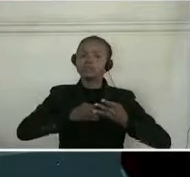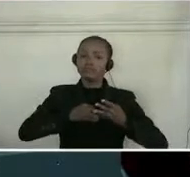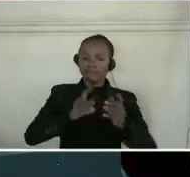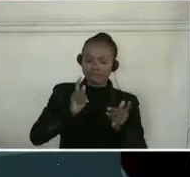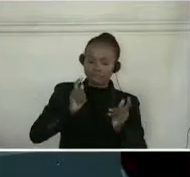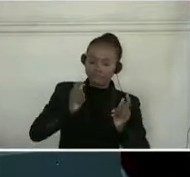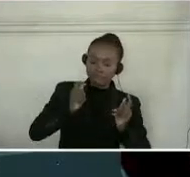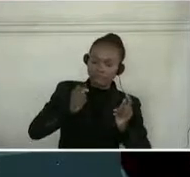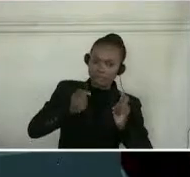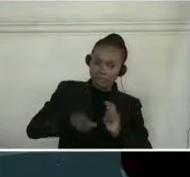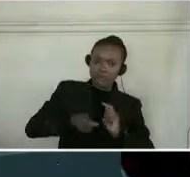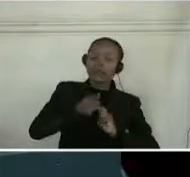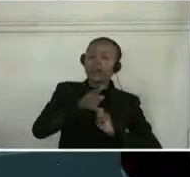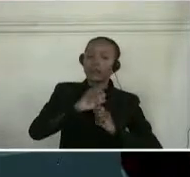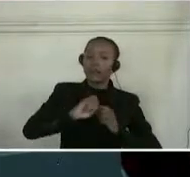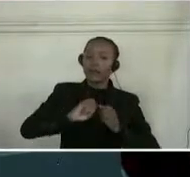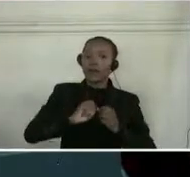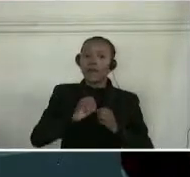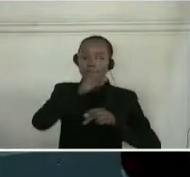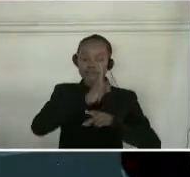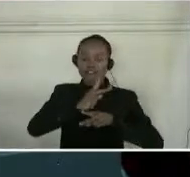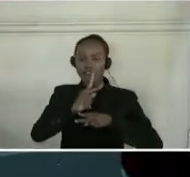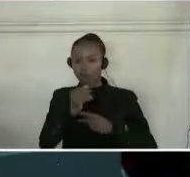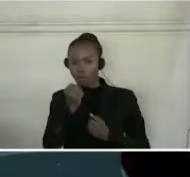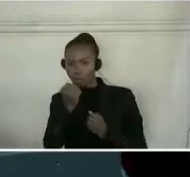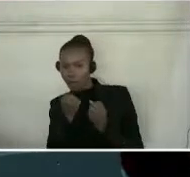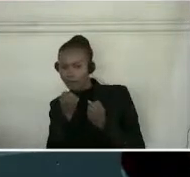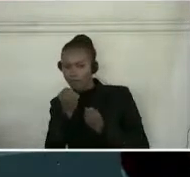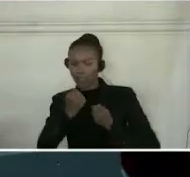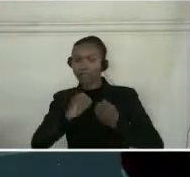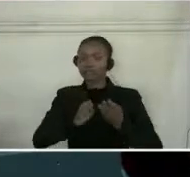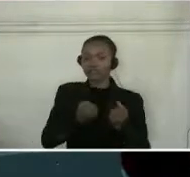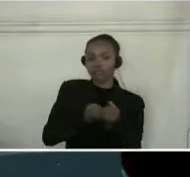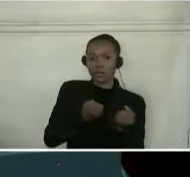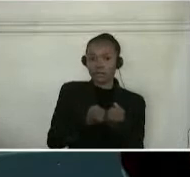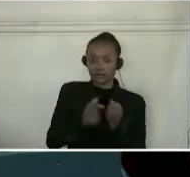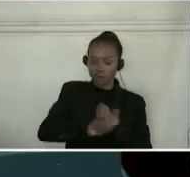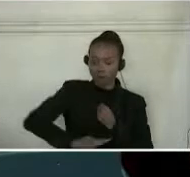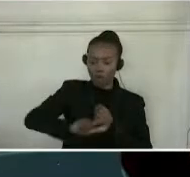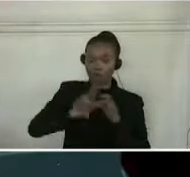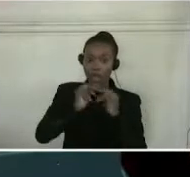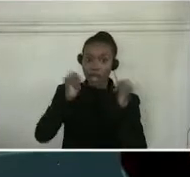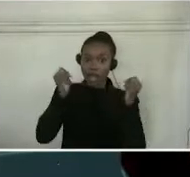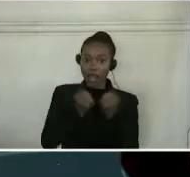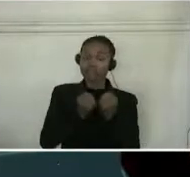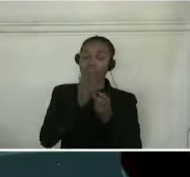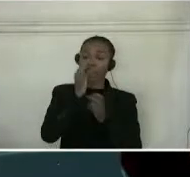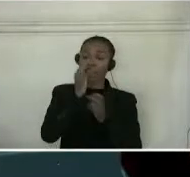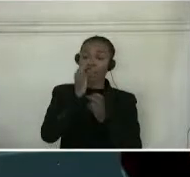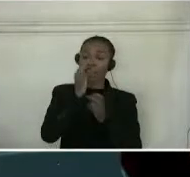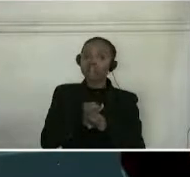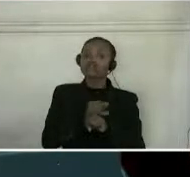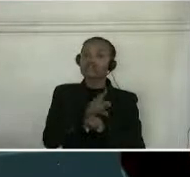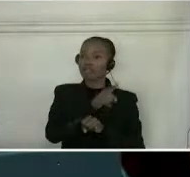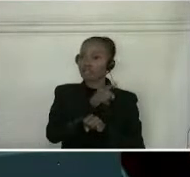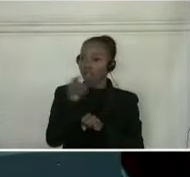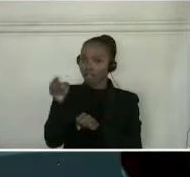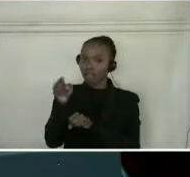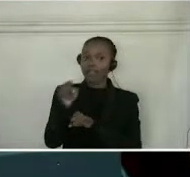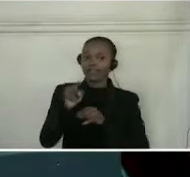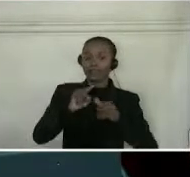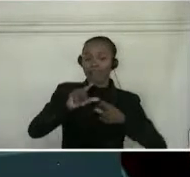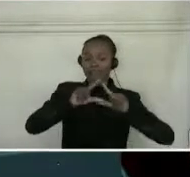to support professional boxing with local national and international tournament receiving different levels of